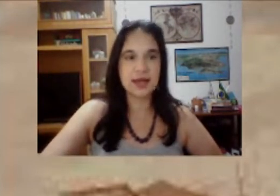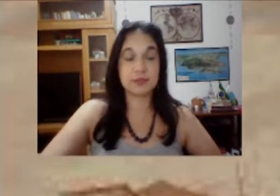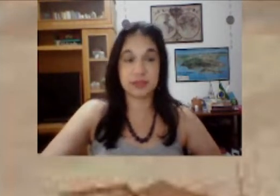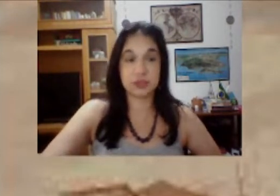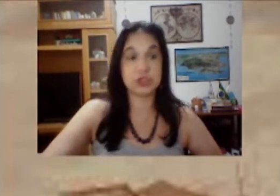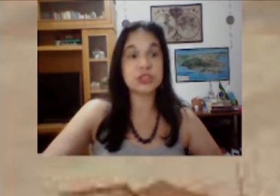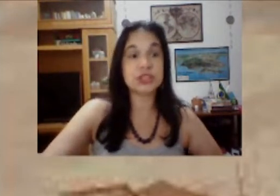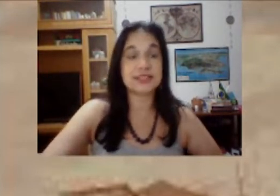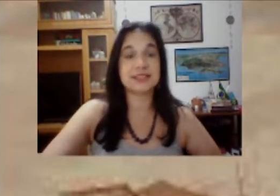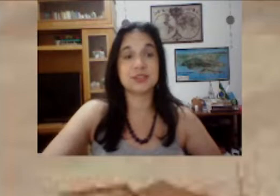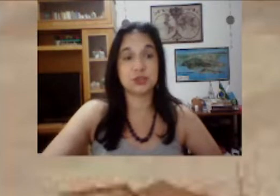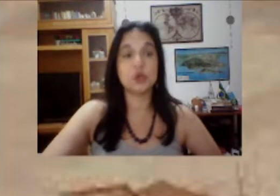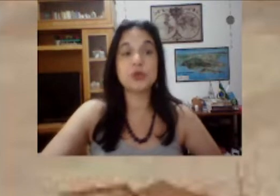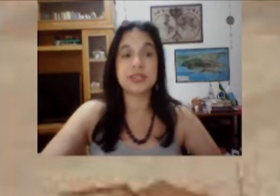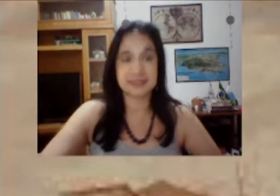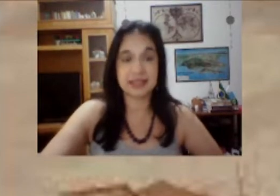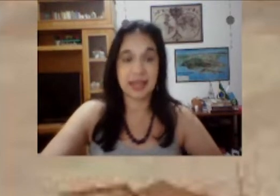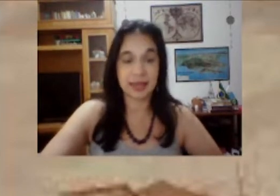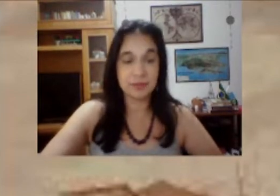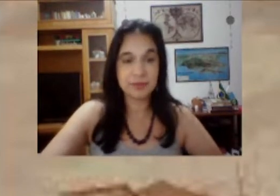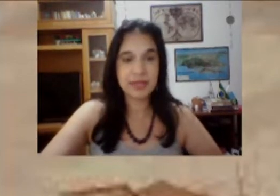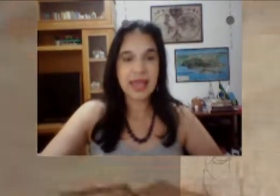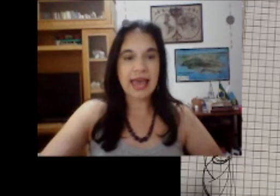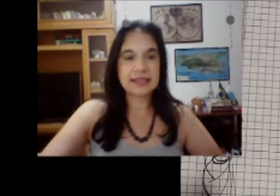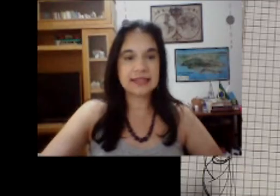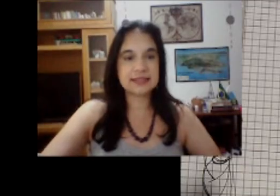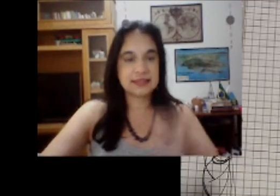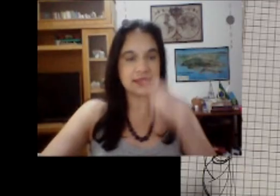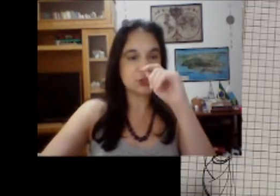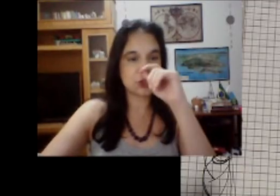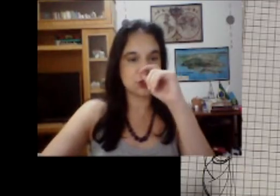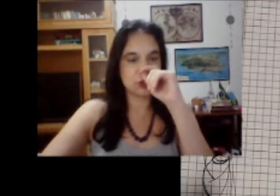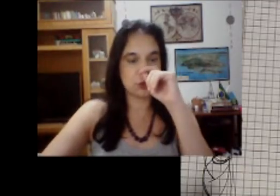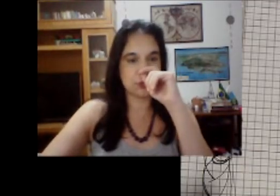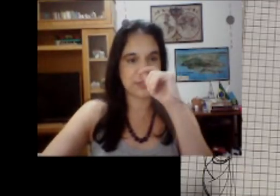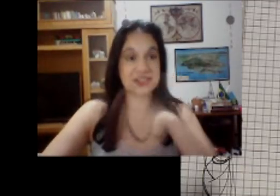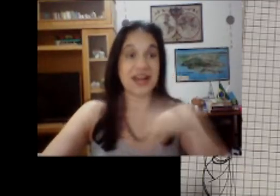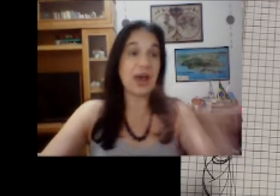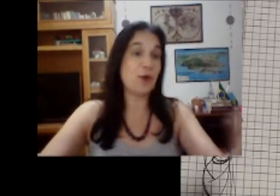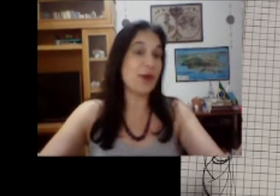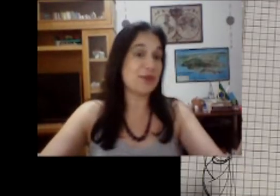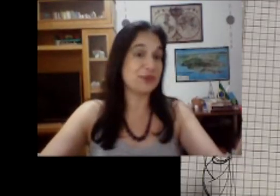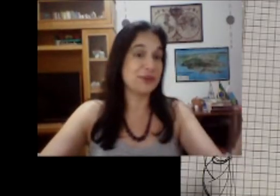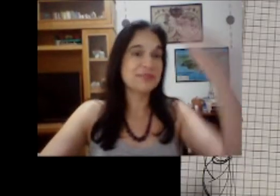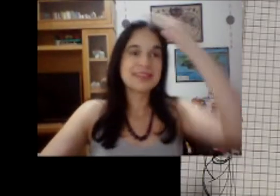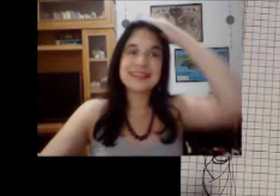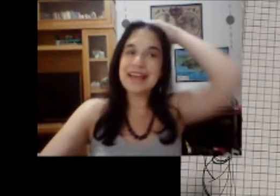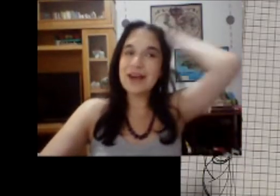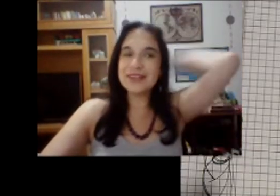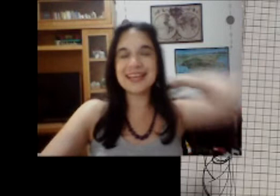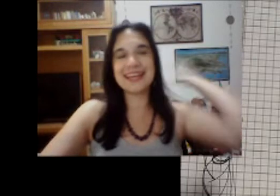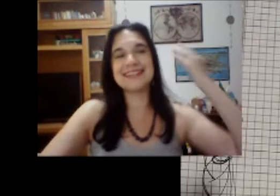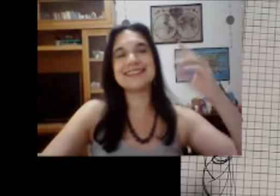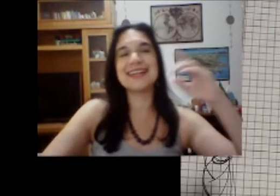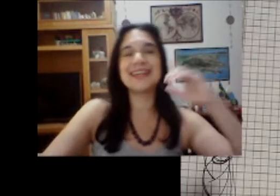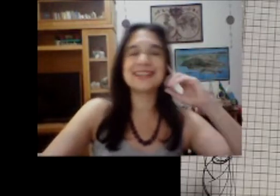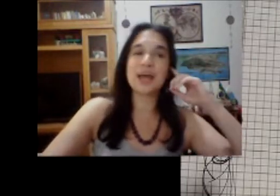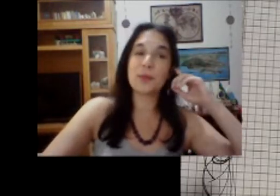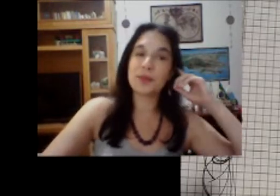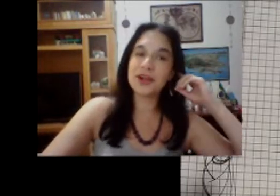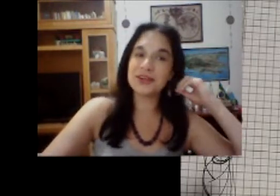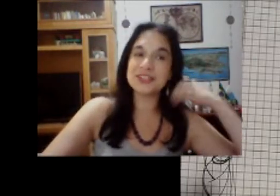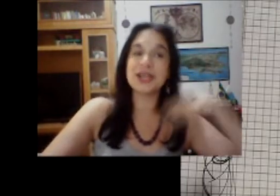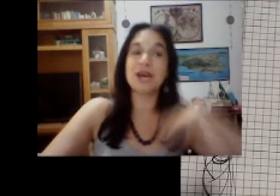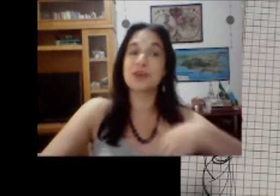exists, but the church exists to this day. And it is this church over here. However, nowadays it is